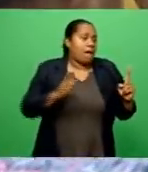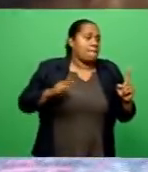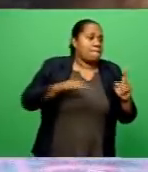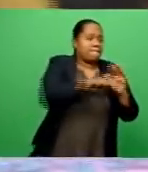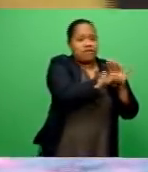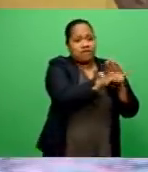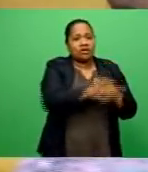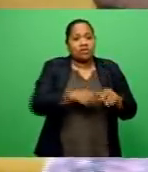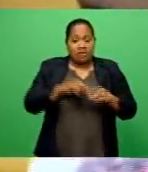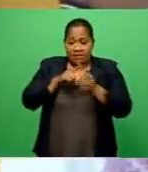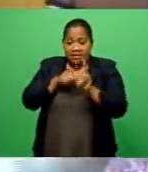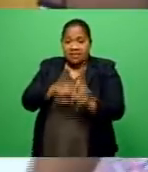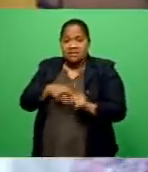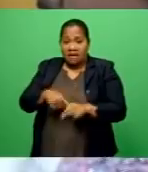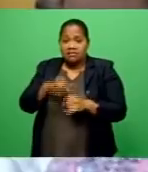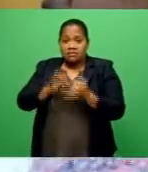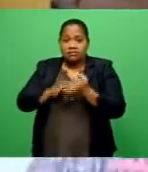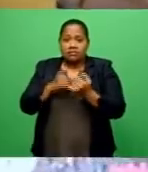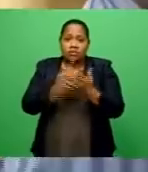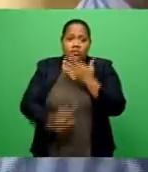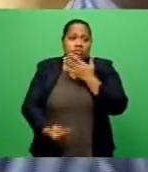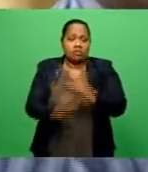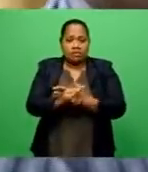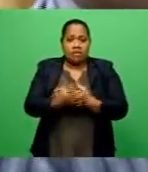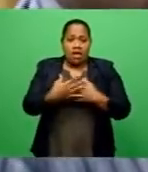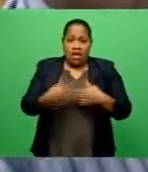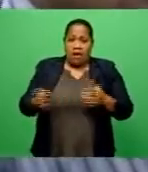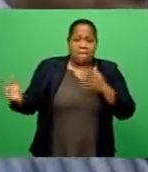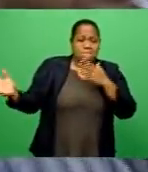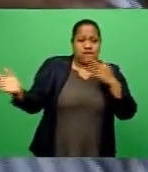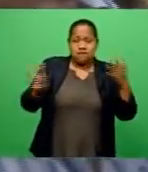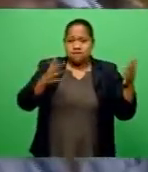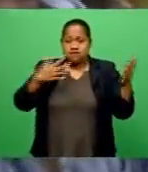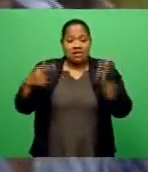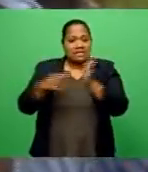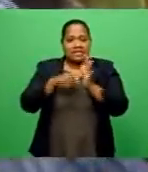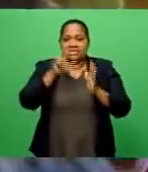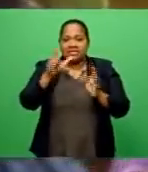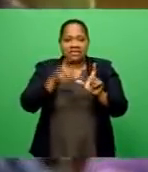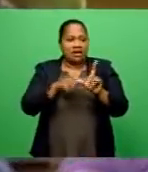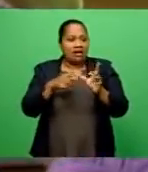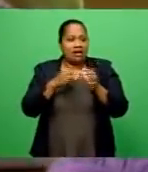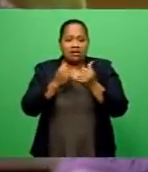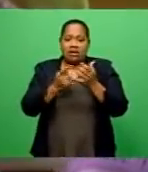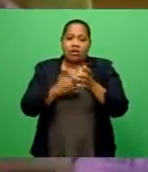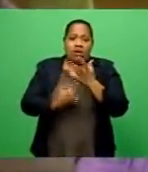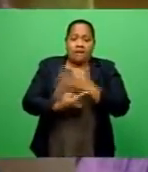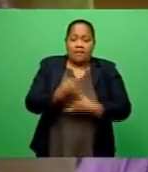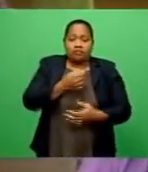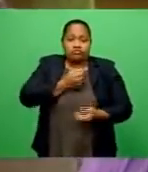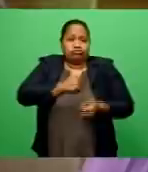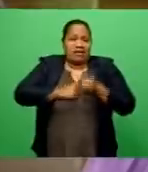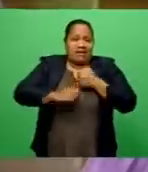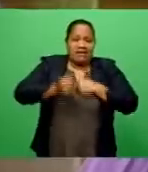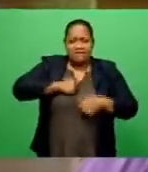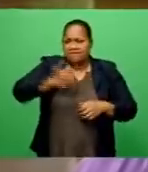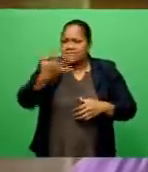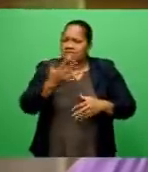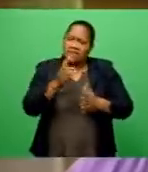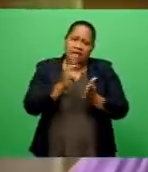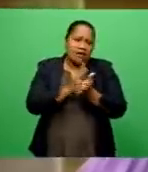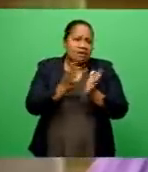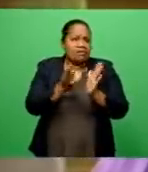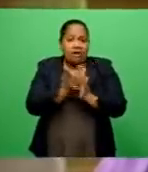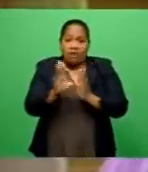young son were exposed to the full brunt of TC Yasa, having to struggle for about 15 minutes, cowering from strong